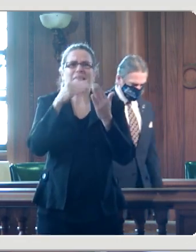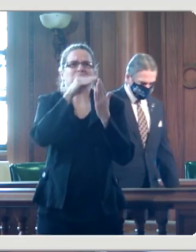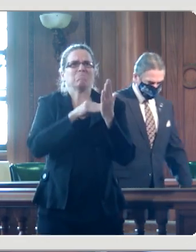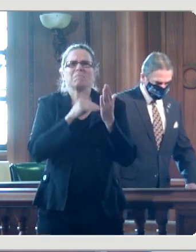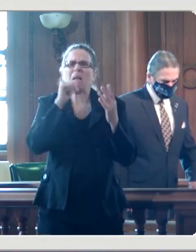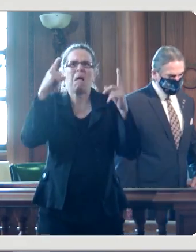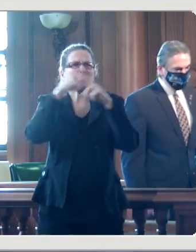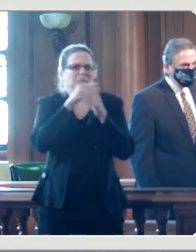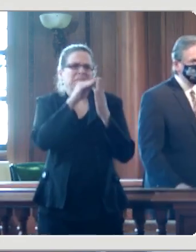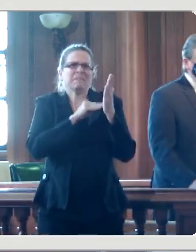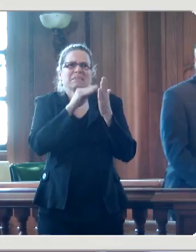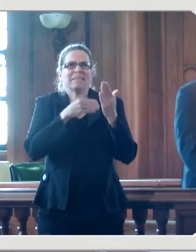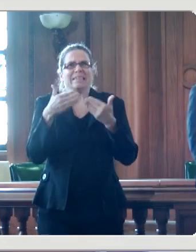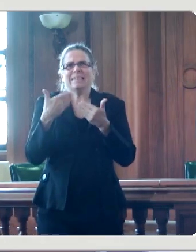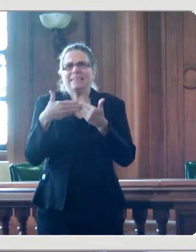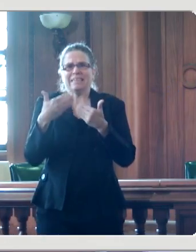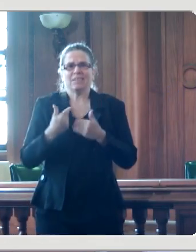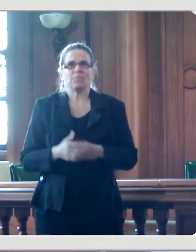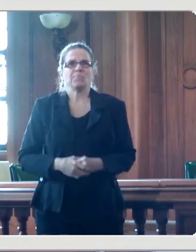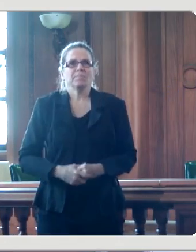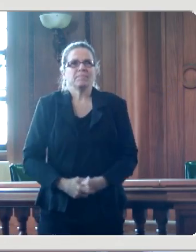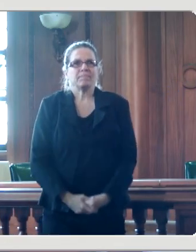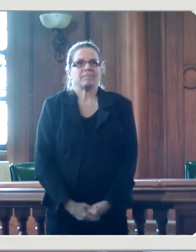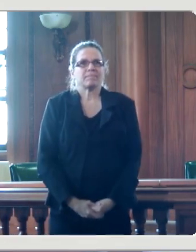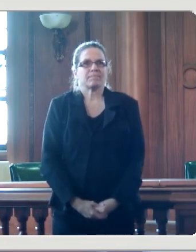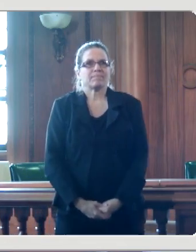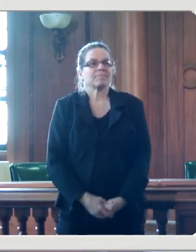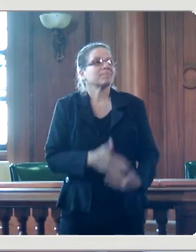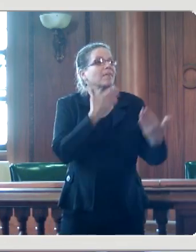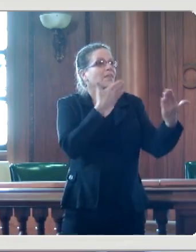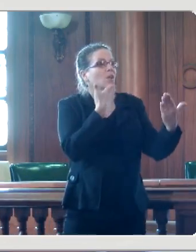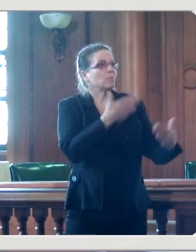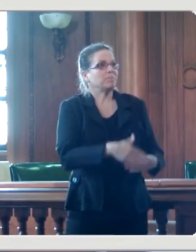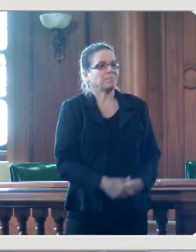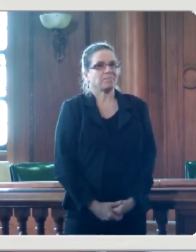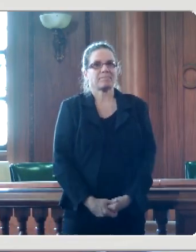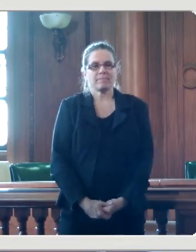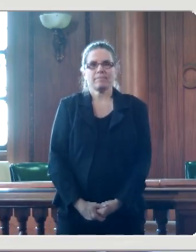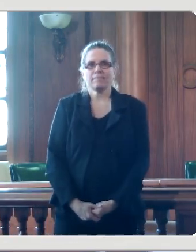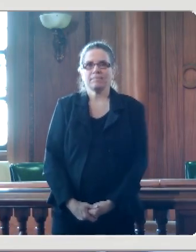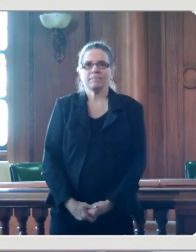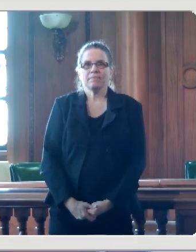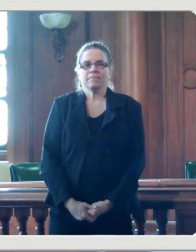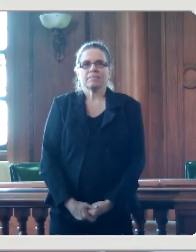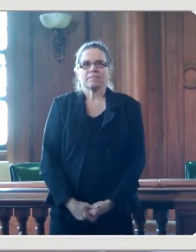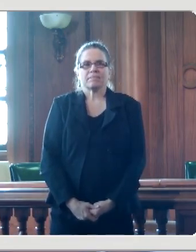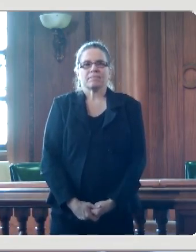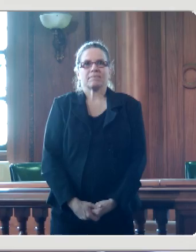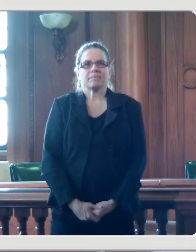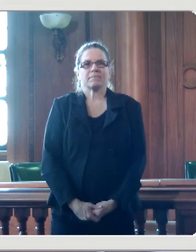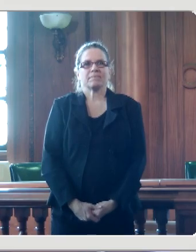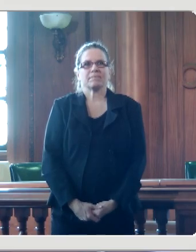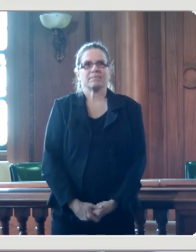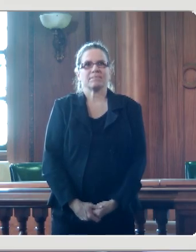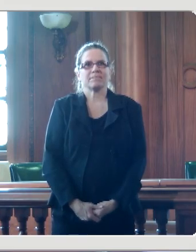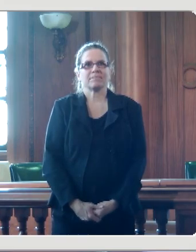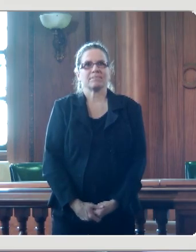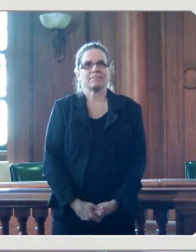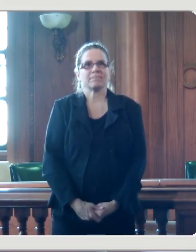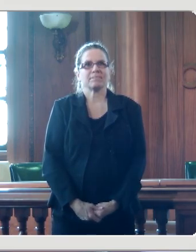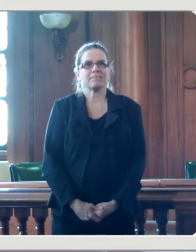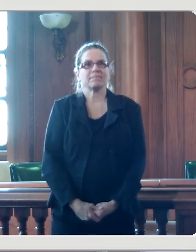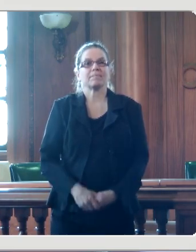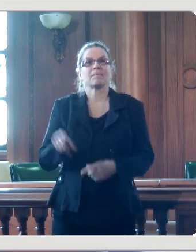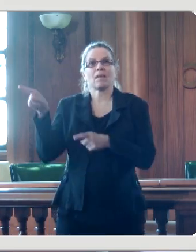Tim. Thank you, Director Sheehan. And the Executive Director of Wayfinders, Keith Ferry, indicates to me when